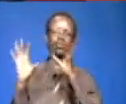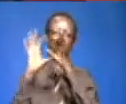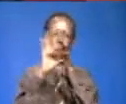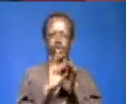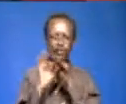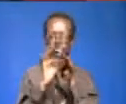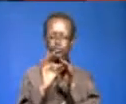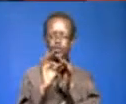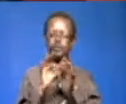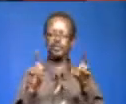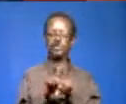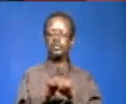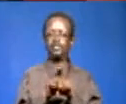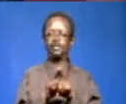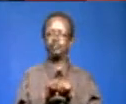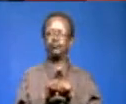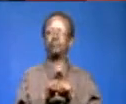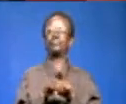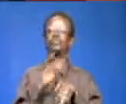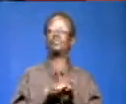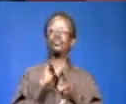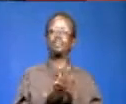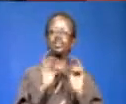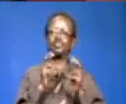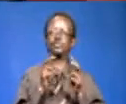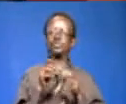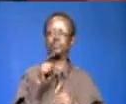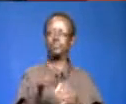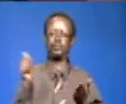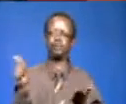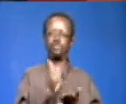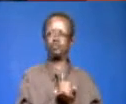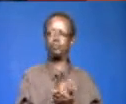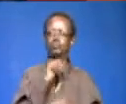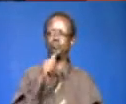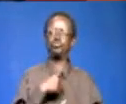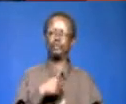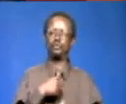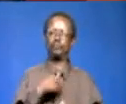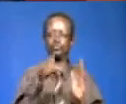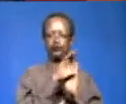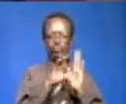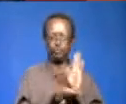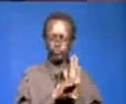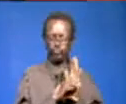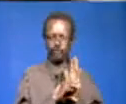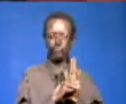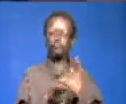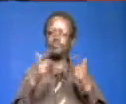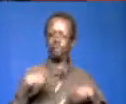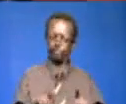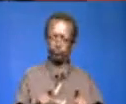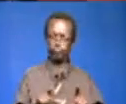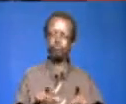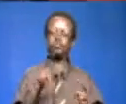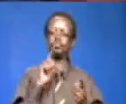on that note, this appointment lacks the constitutional merit that it requires for it to govern this